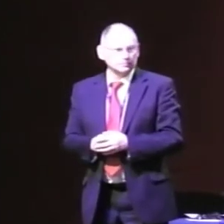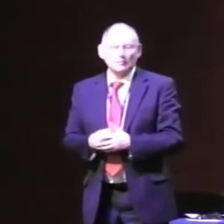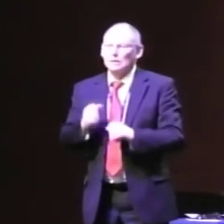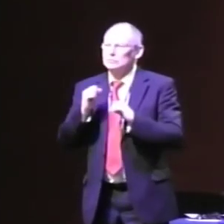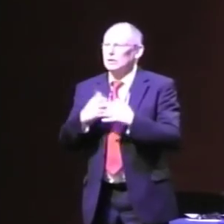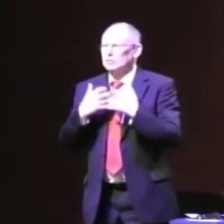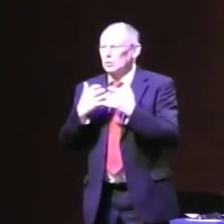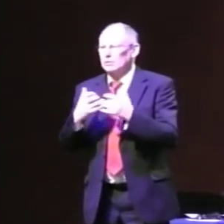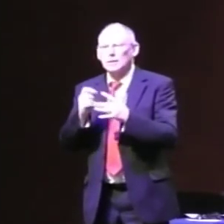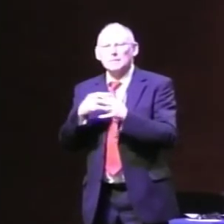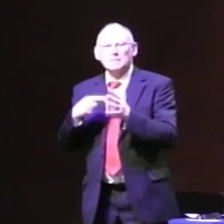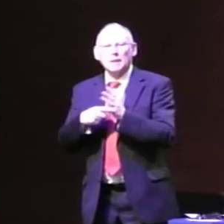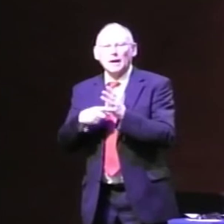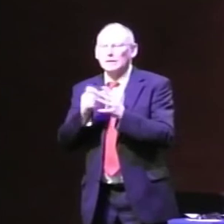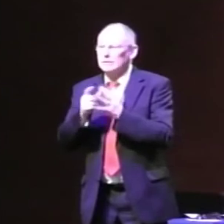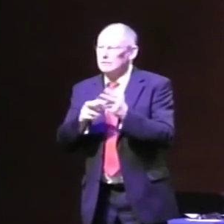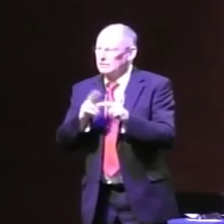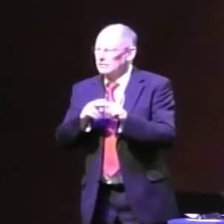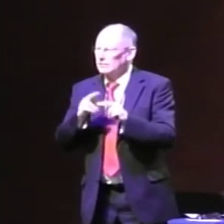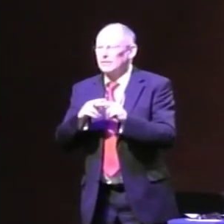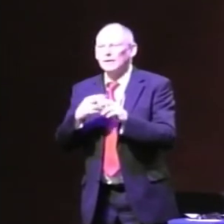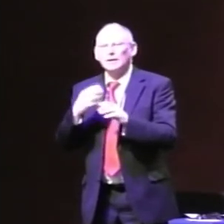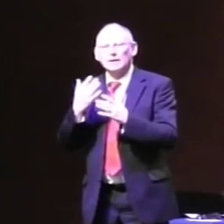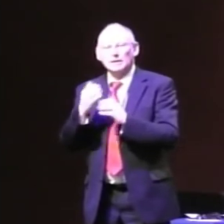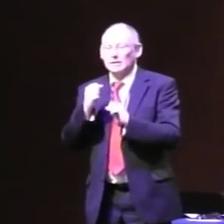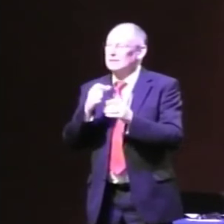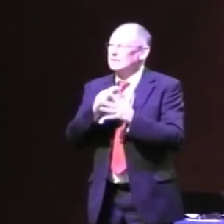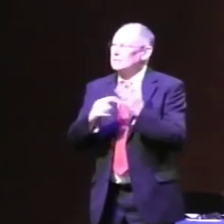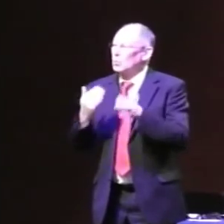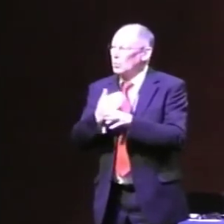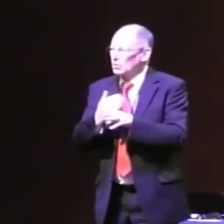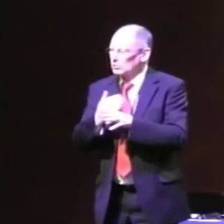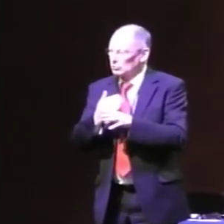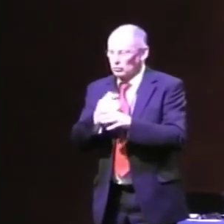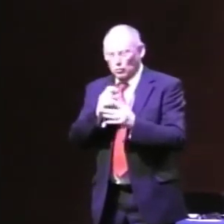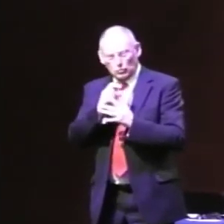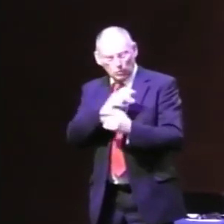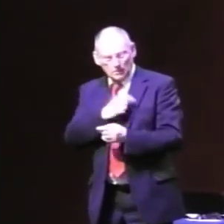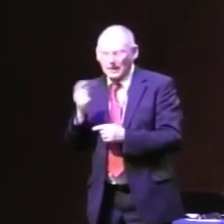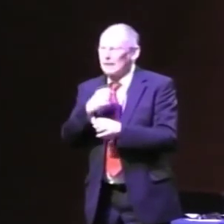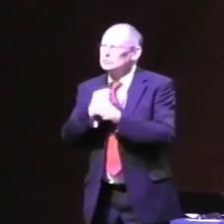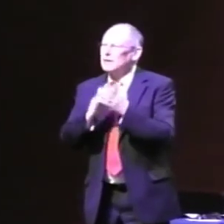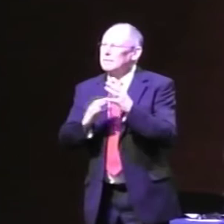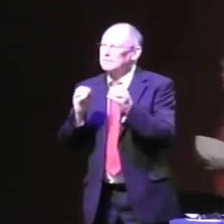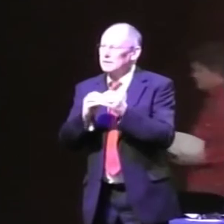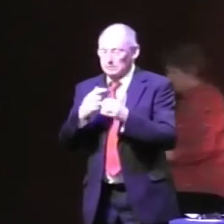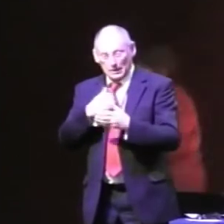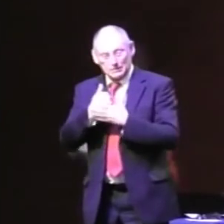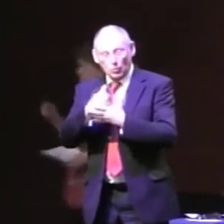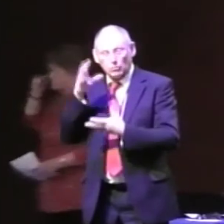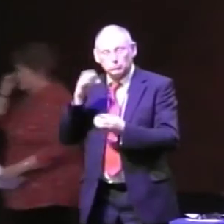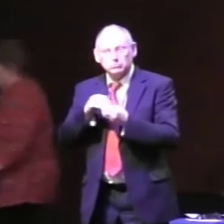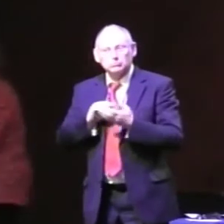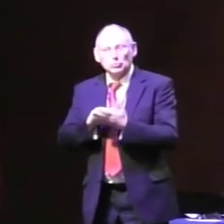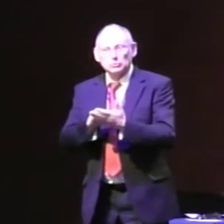Chair, comrades, Pat Duffy, STU Disabled Workers Committee, and I'm also a member of the GMB, and I support all these motions, comrades. You